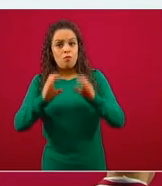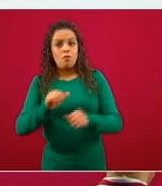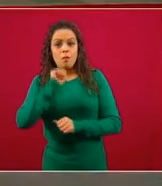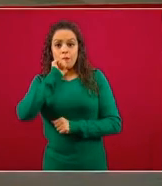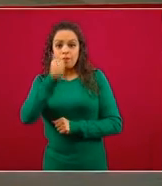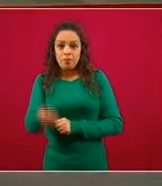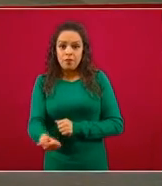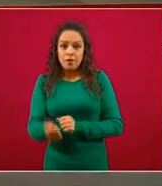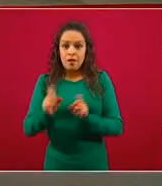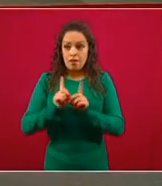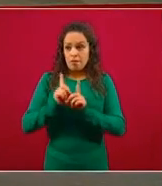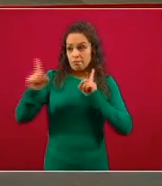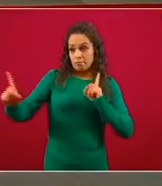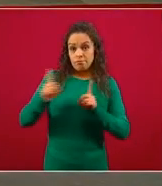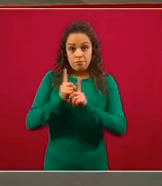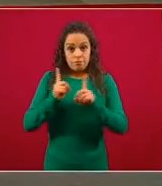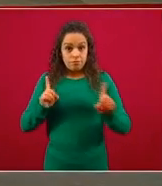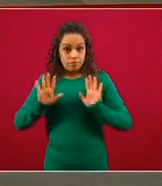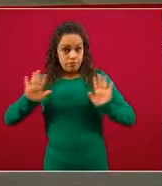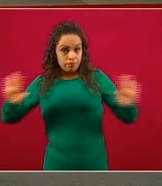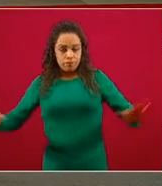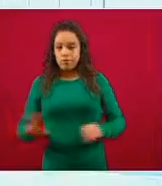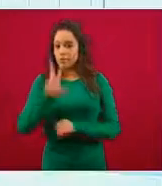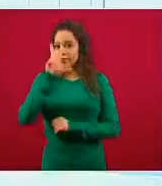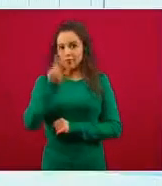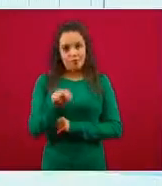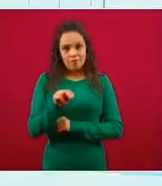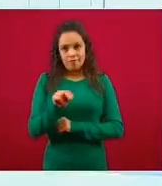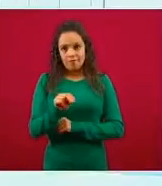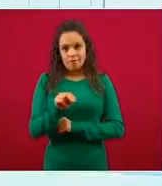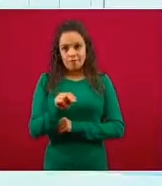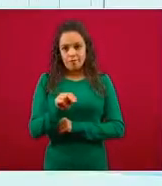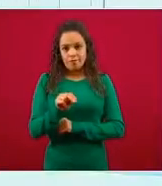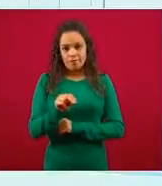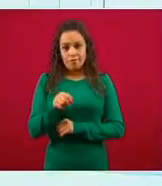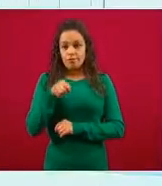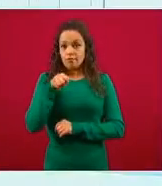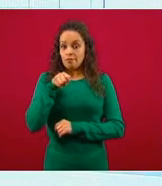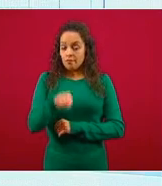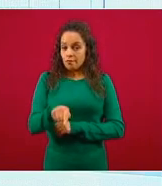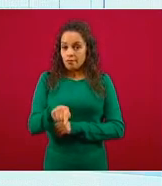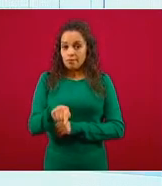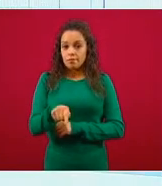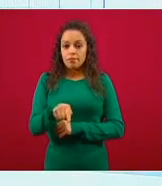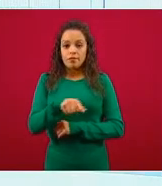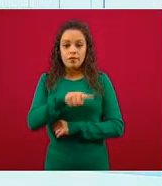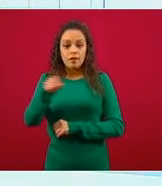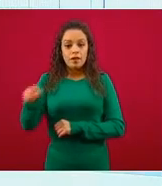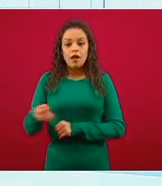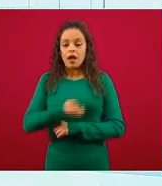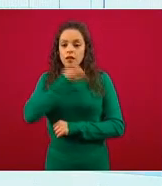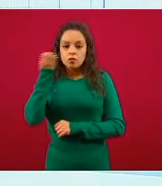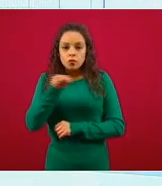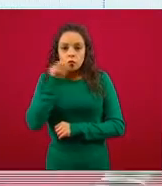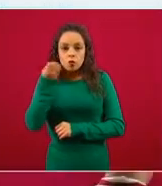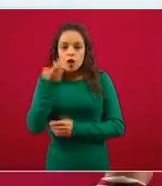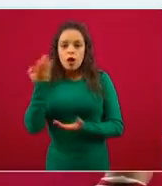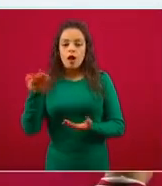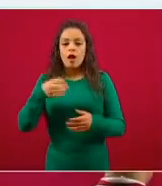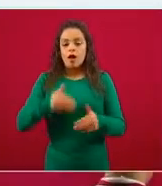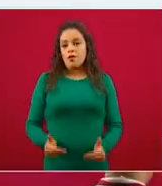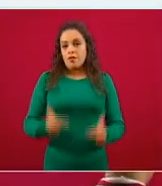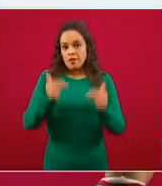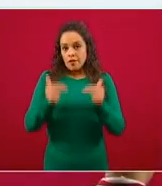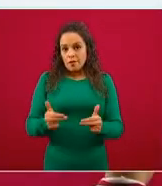you can suspend the massive mitigation measures, meaning the interruption of